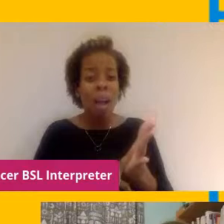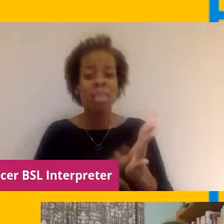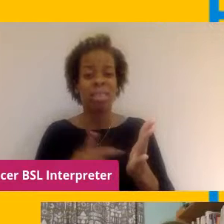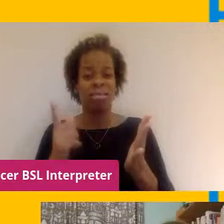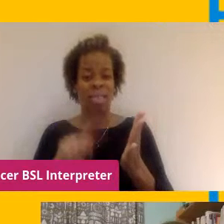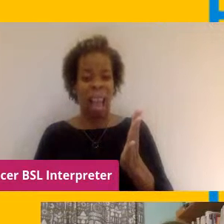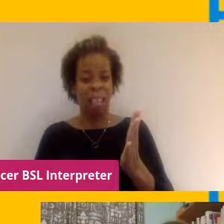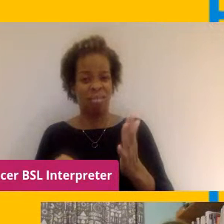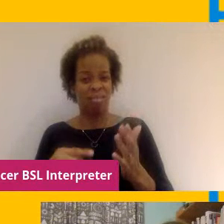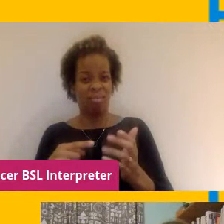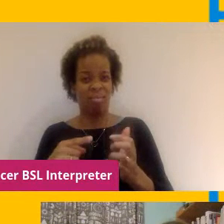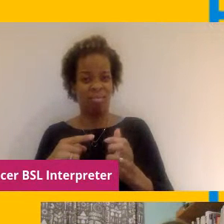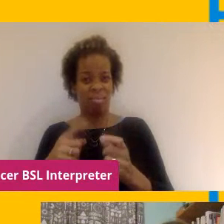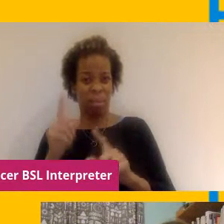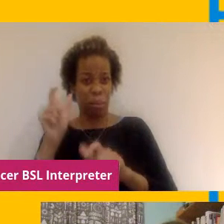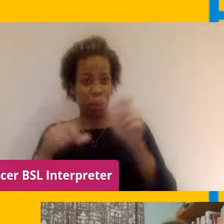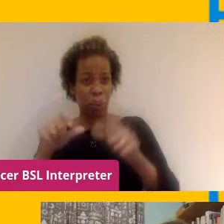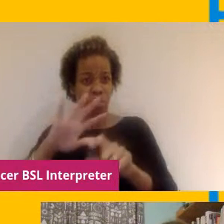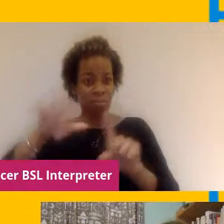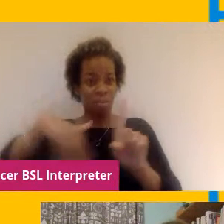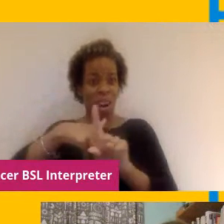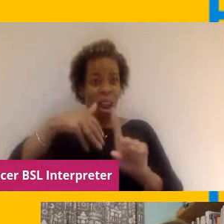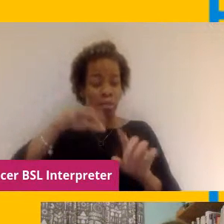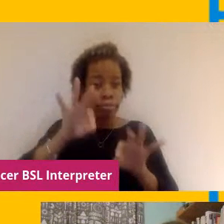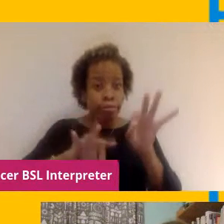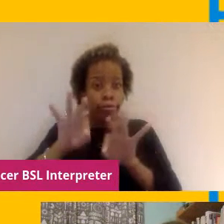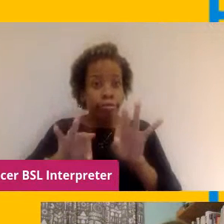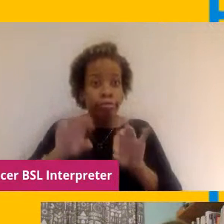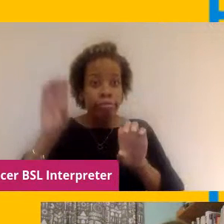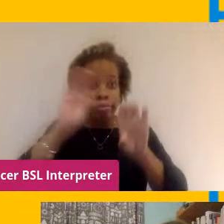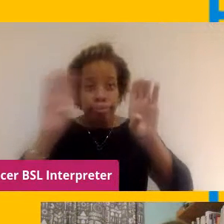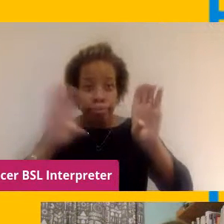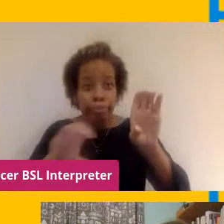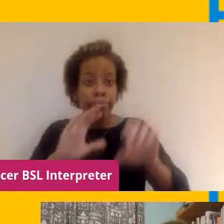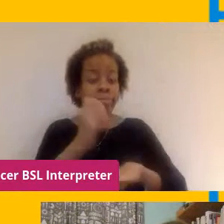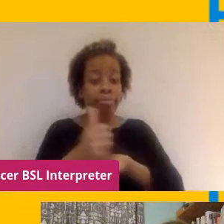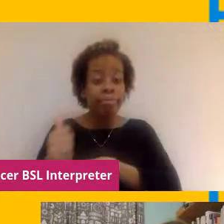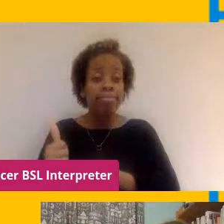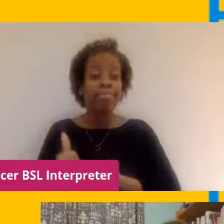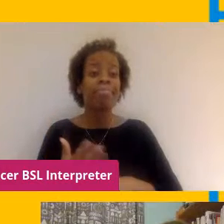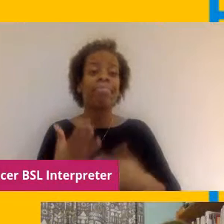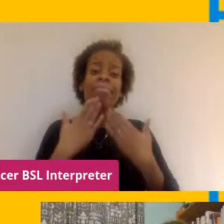scenes technical work, which was much appreciated. And yeah, thank you all,